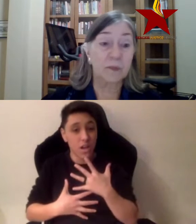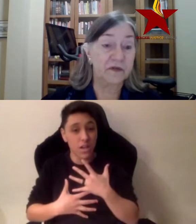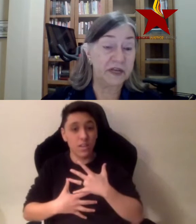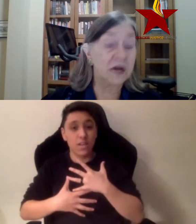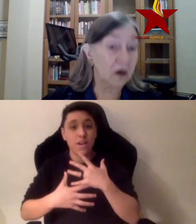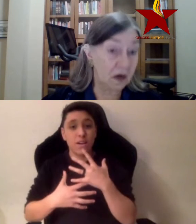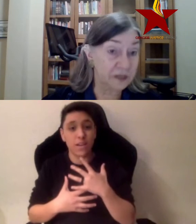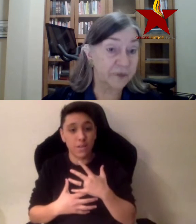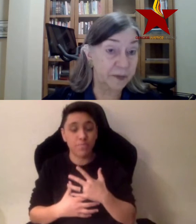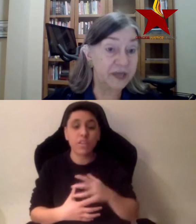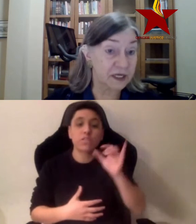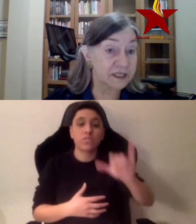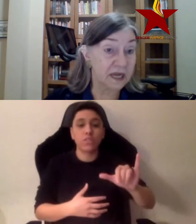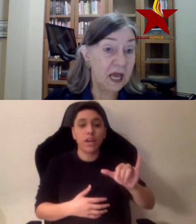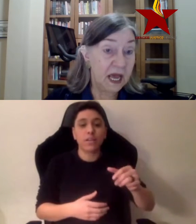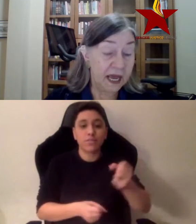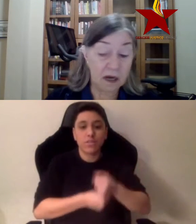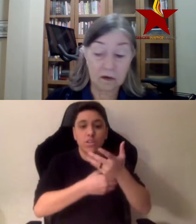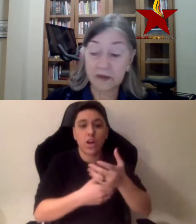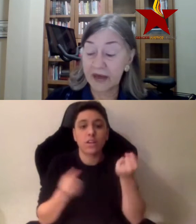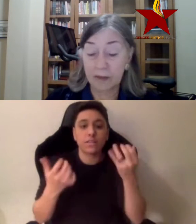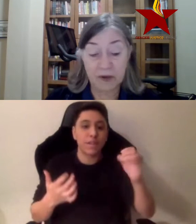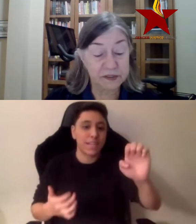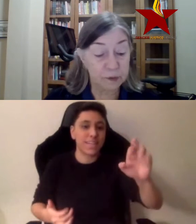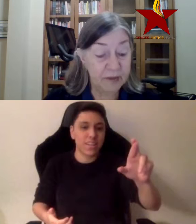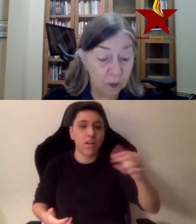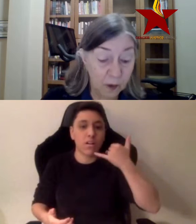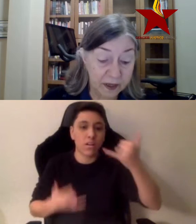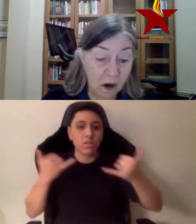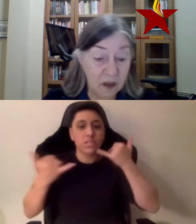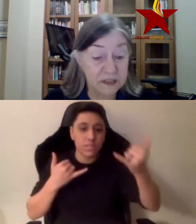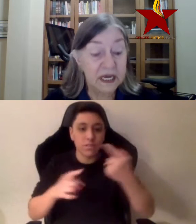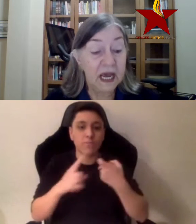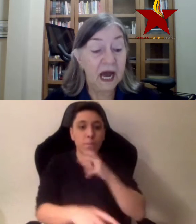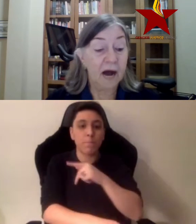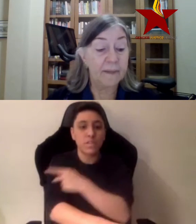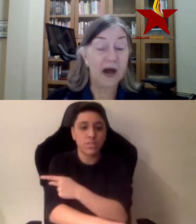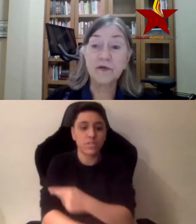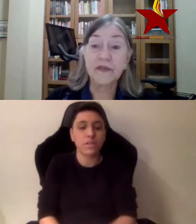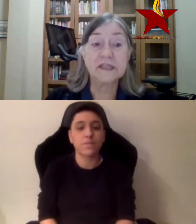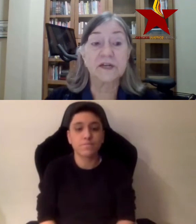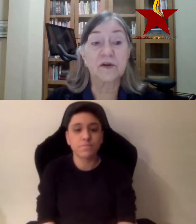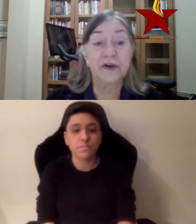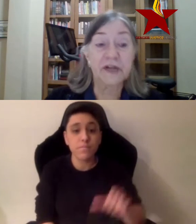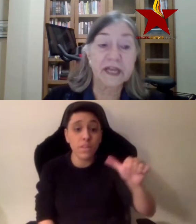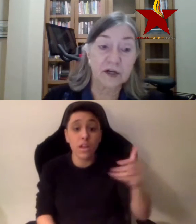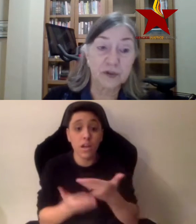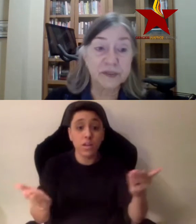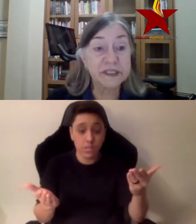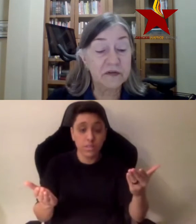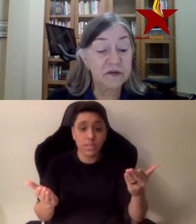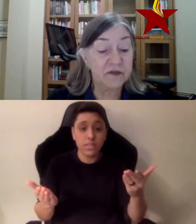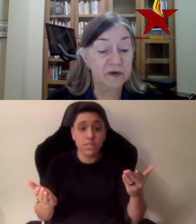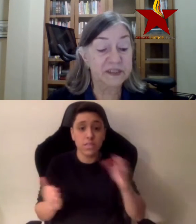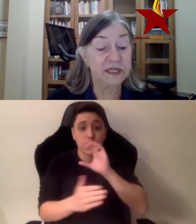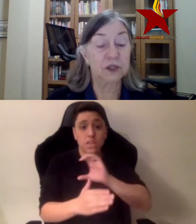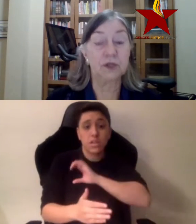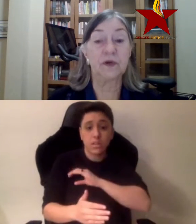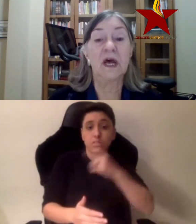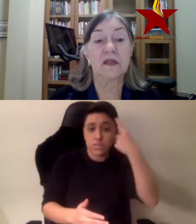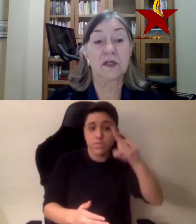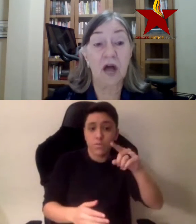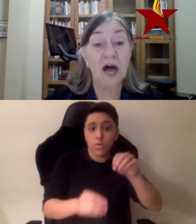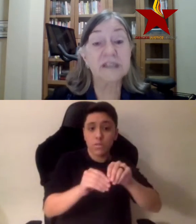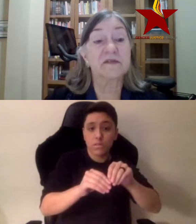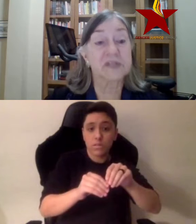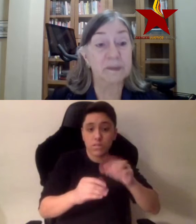prompted a number of ER calls for patients, and not only that, but also Medic 1 calls. Other things that are fairly characteristic of the virus